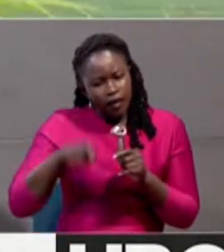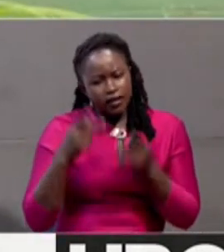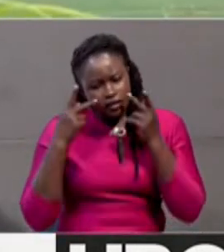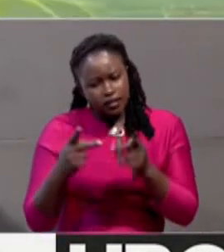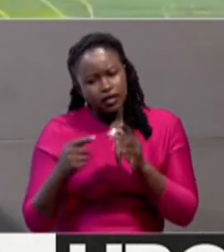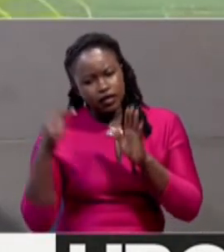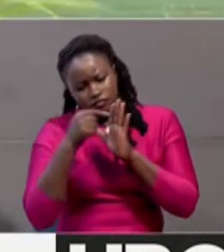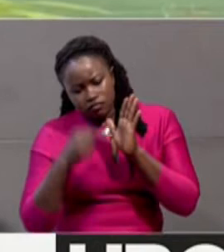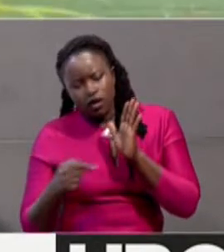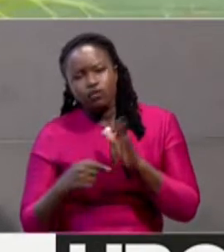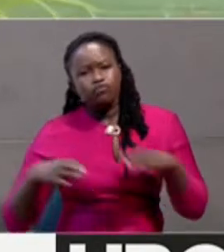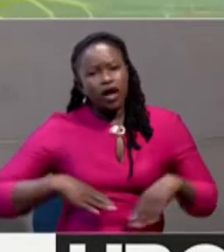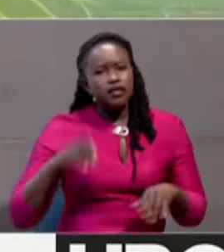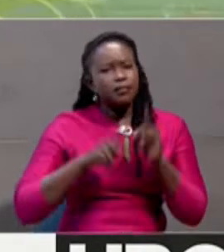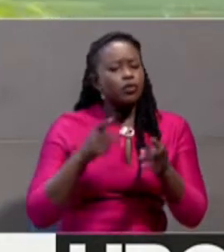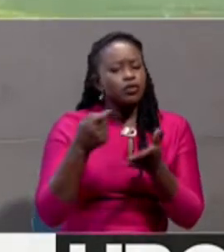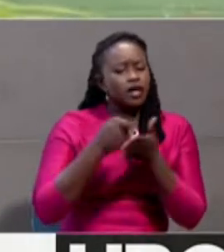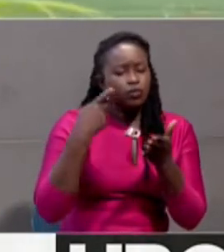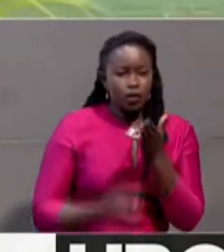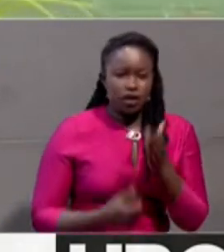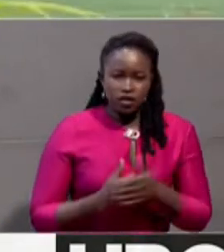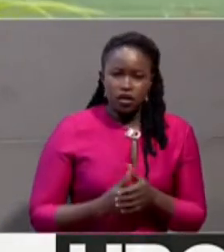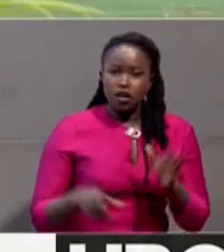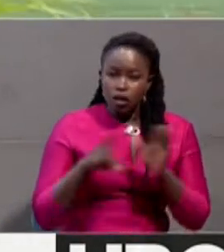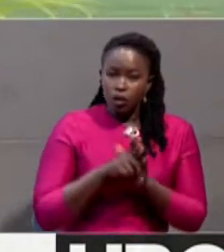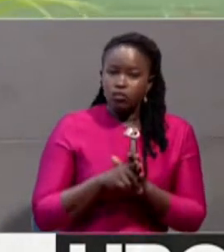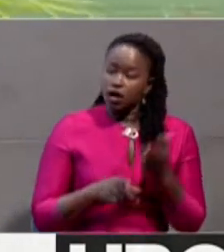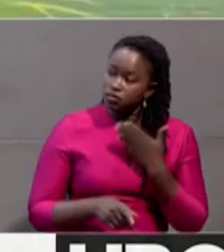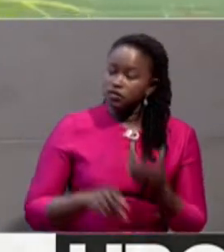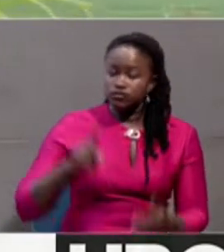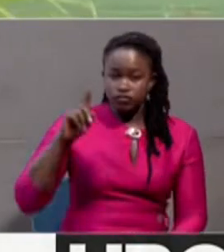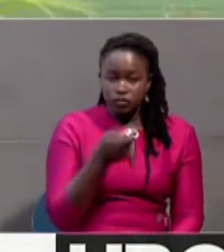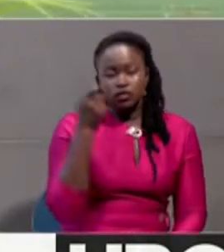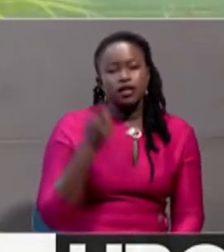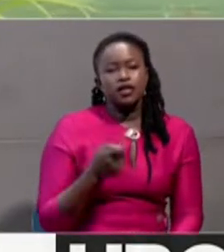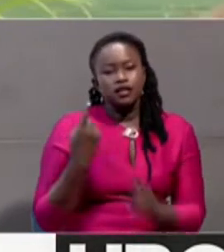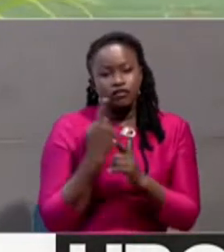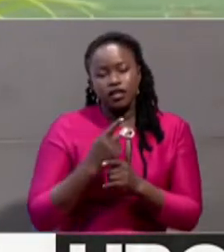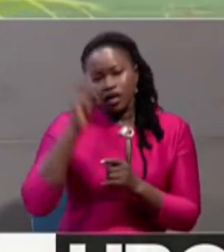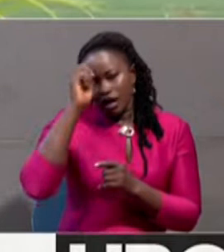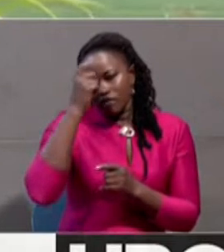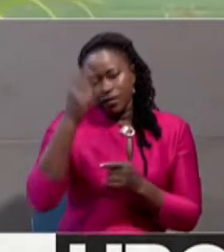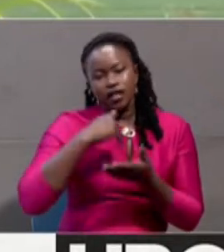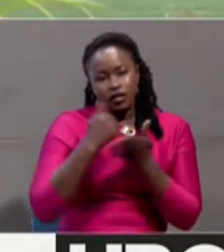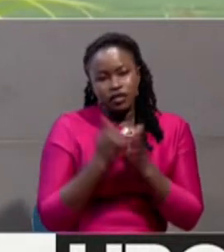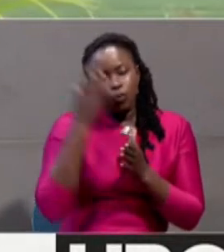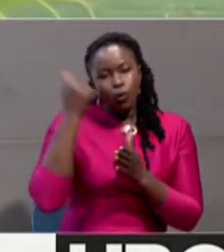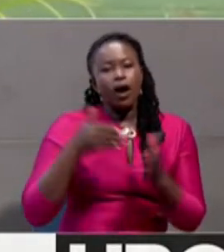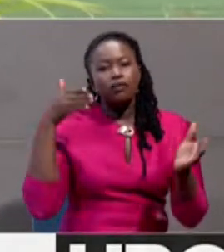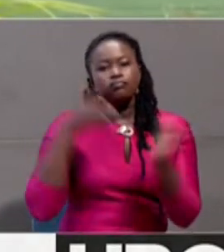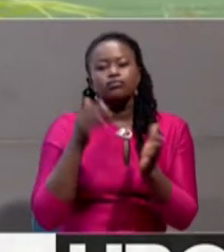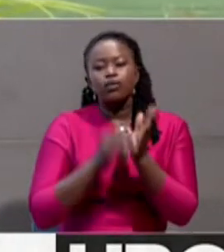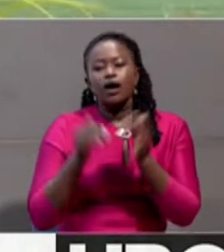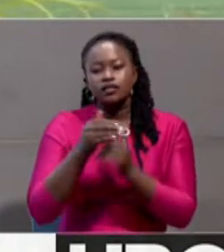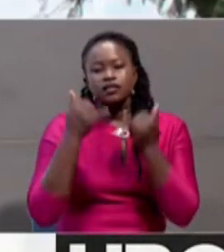did these Russians sign? Under the law, Mabirizi has sued different government agencies for failing to access information, among which